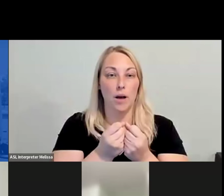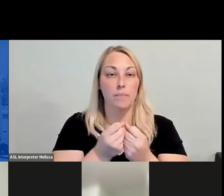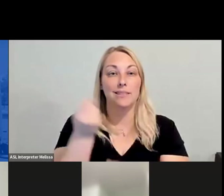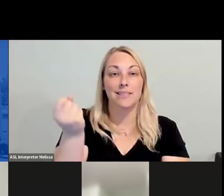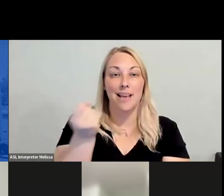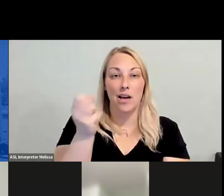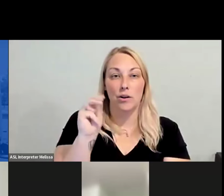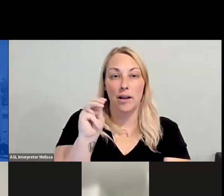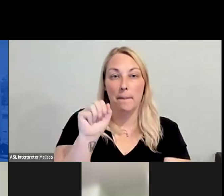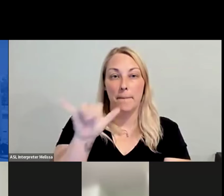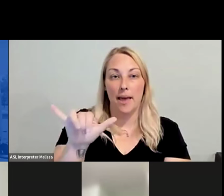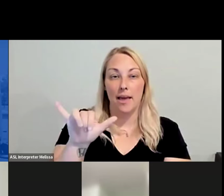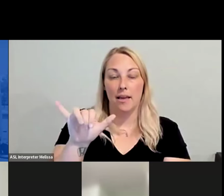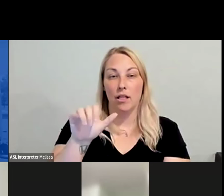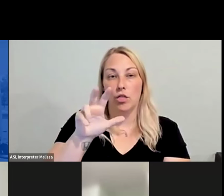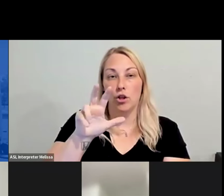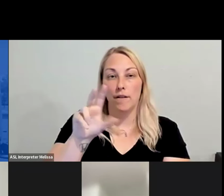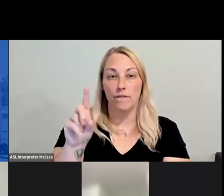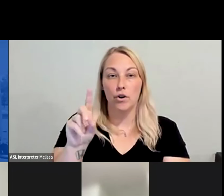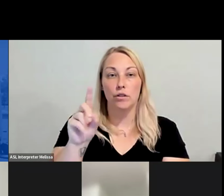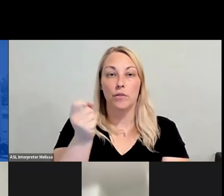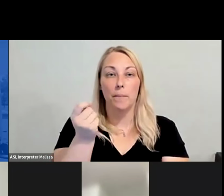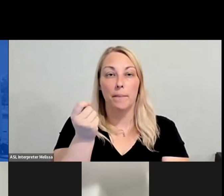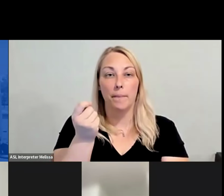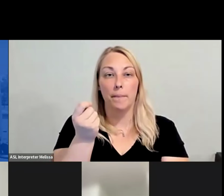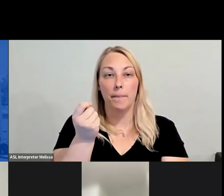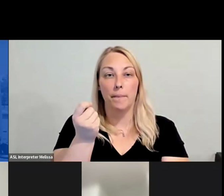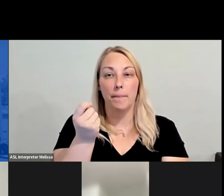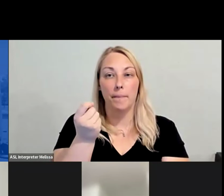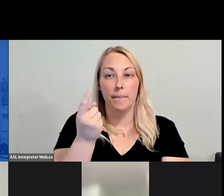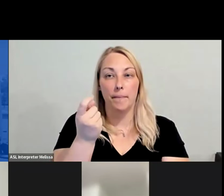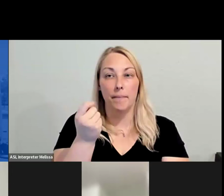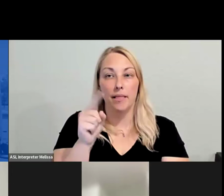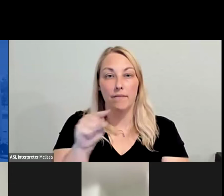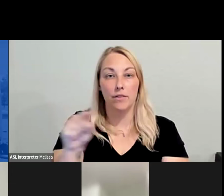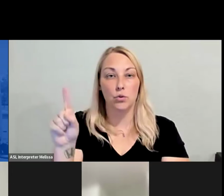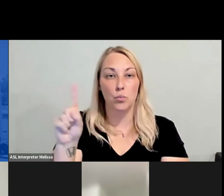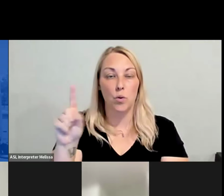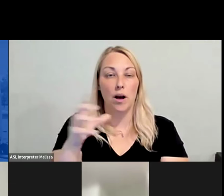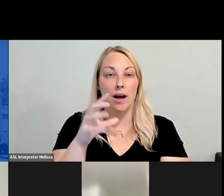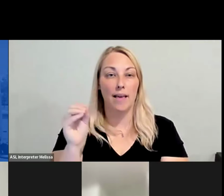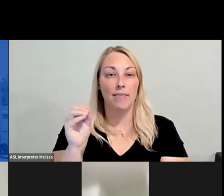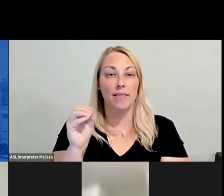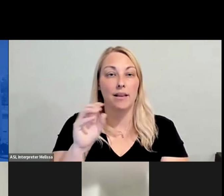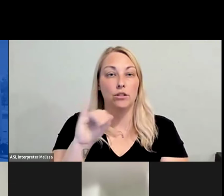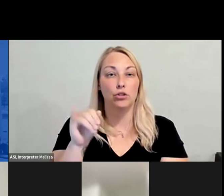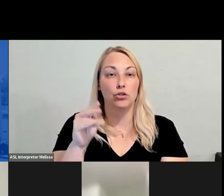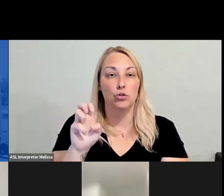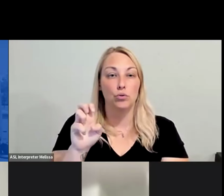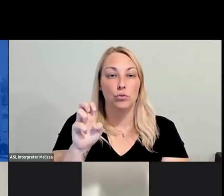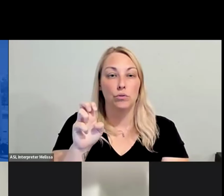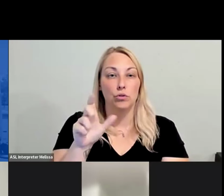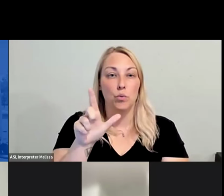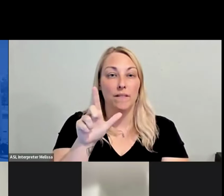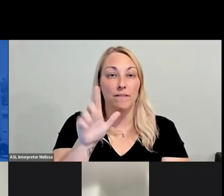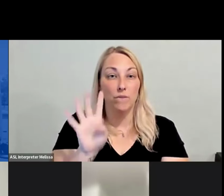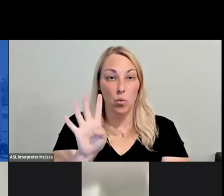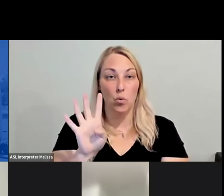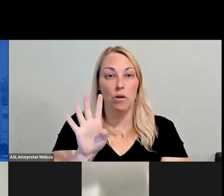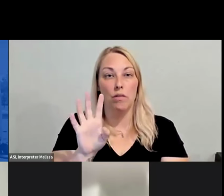a.m. to 1 o'clock p.m. and Wednesday, June 4th from 6 o'clock p.m. to 8 o'clock